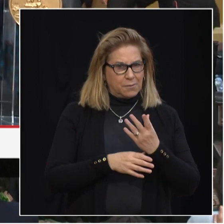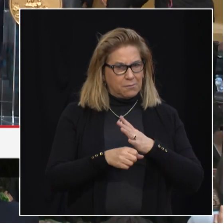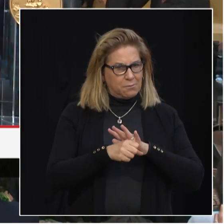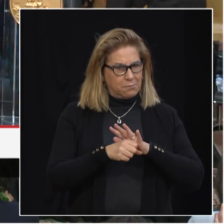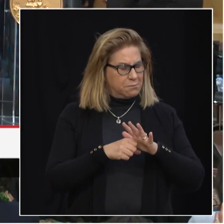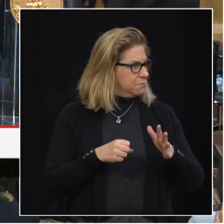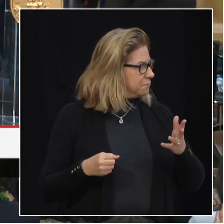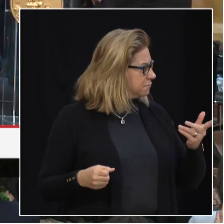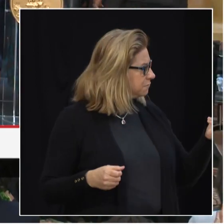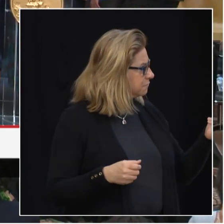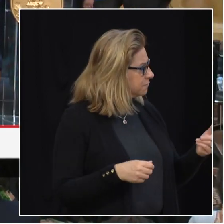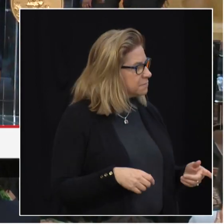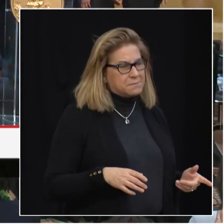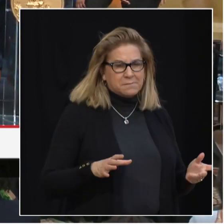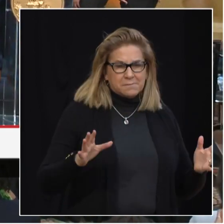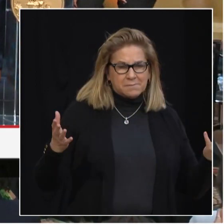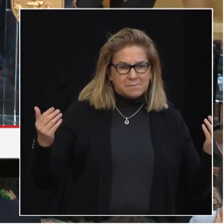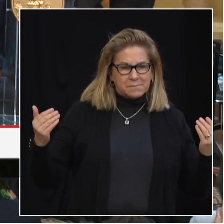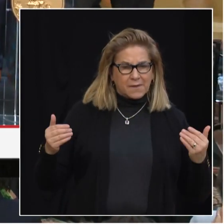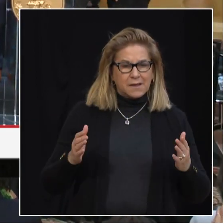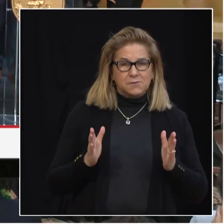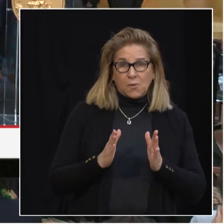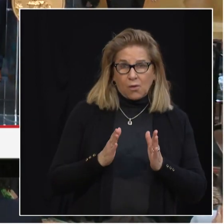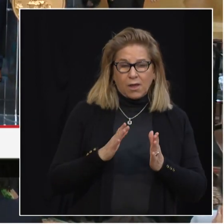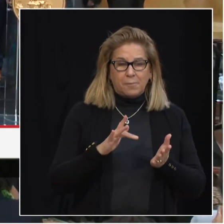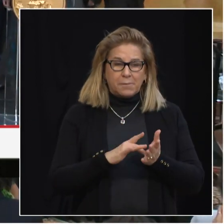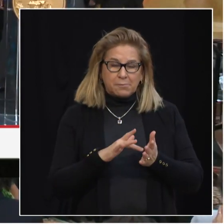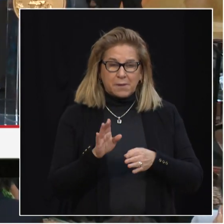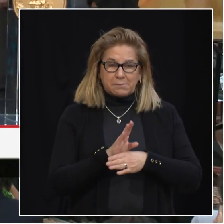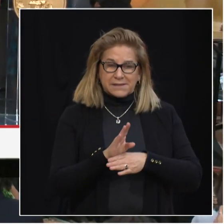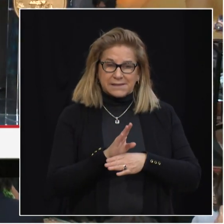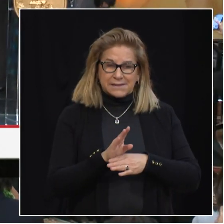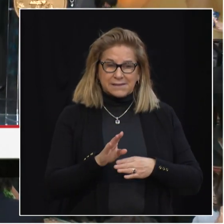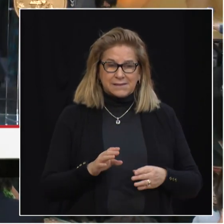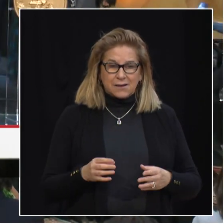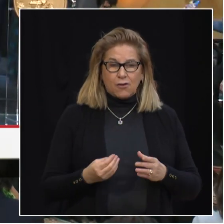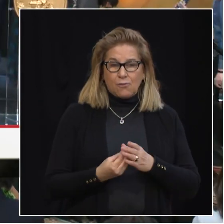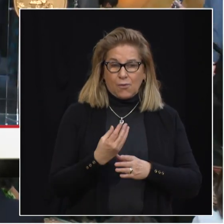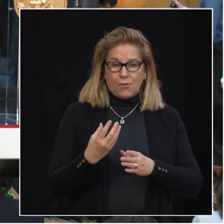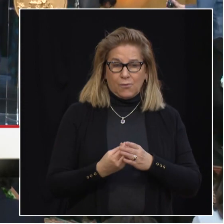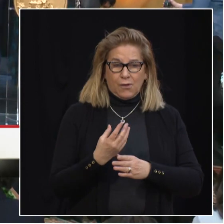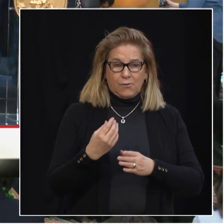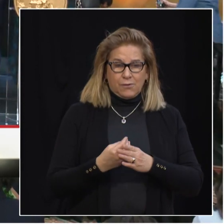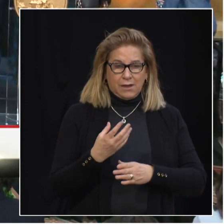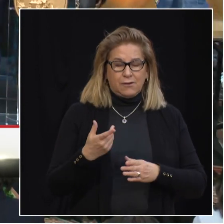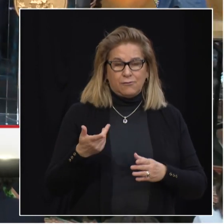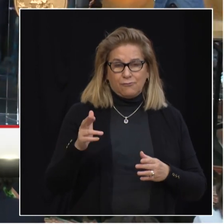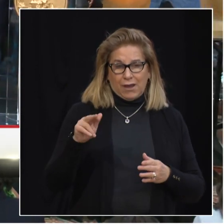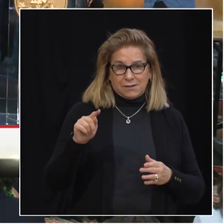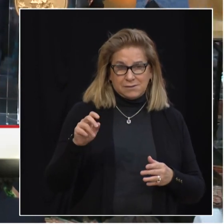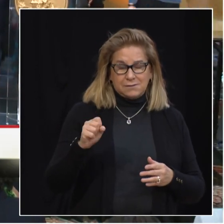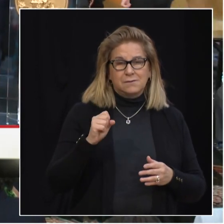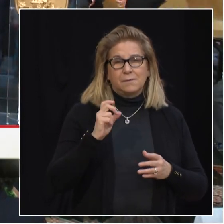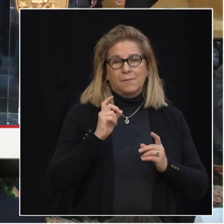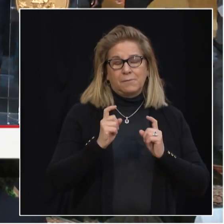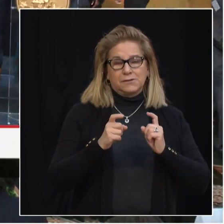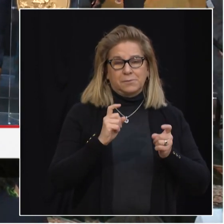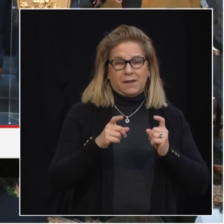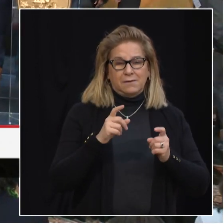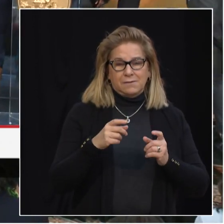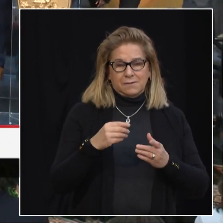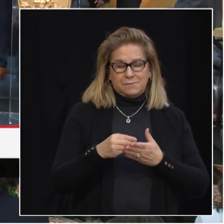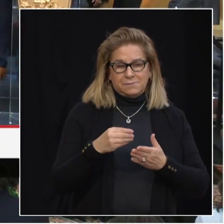Small Medium Business Growth participants and grantees, this was the first time that we had an opportunity to create